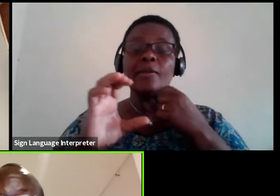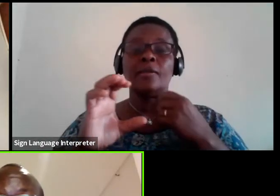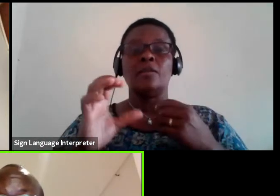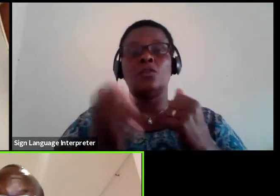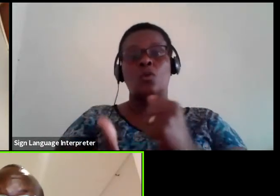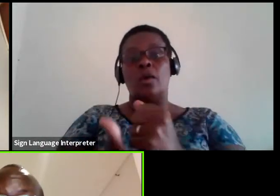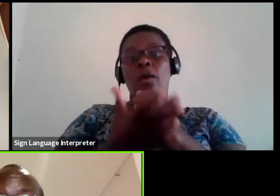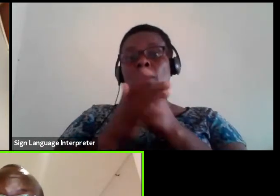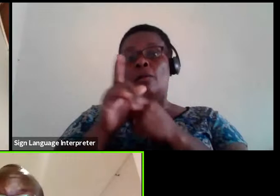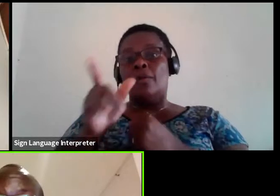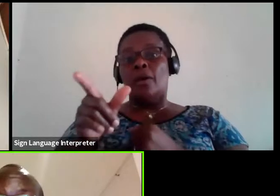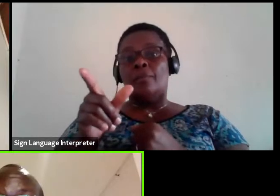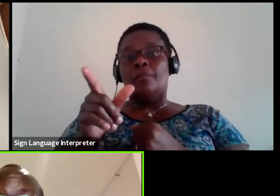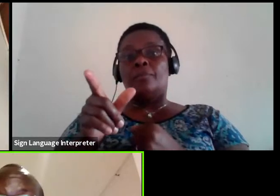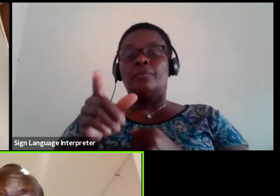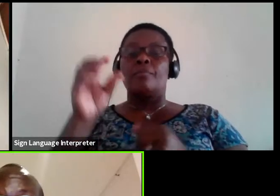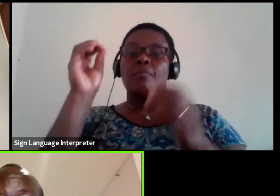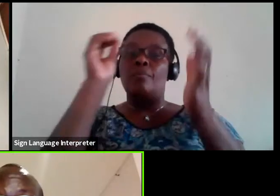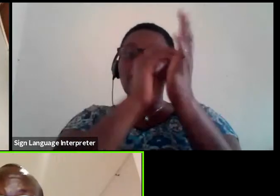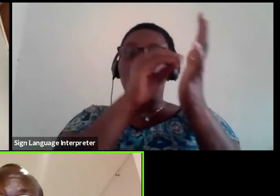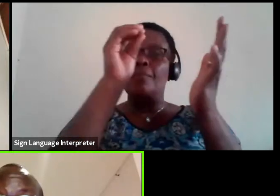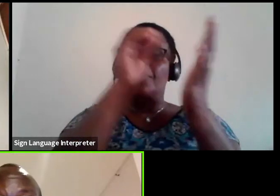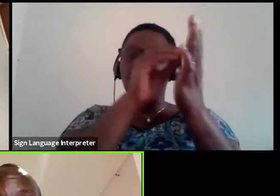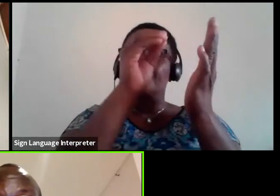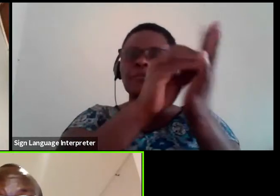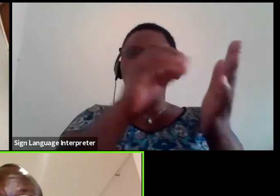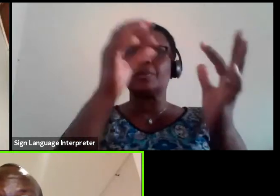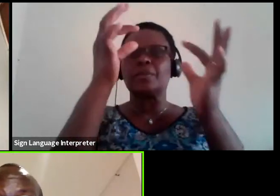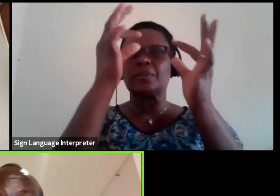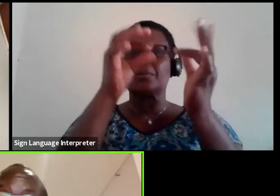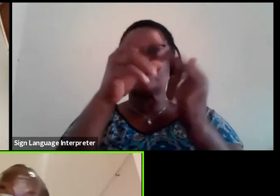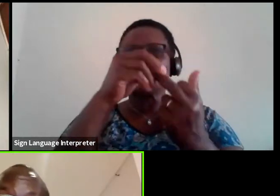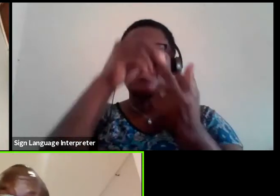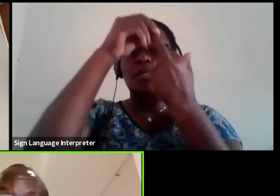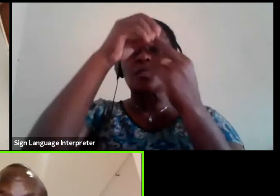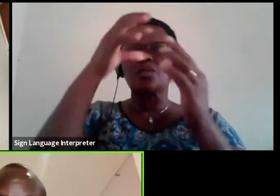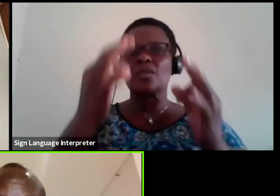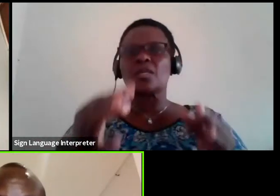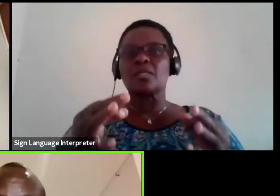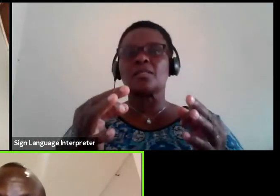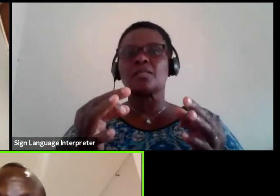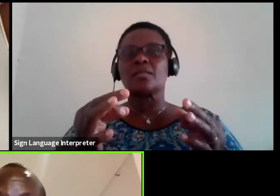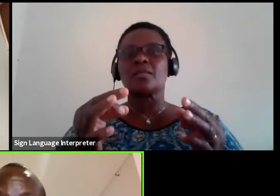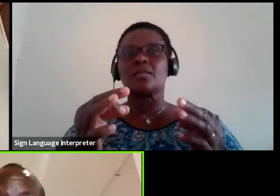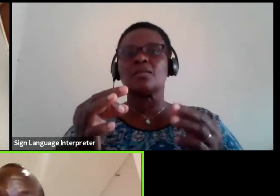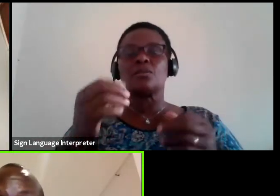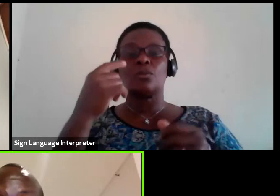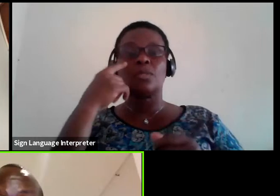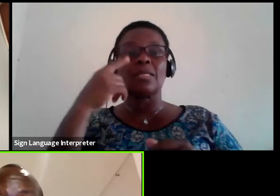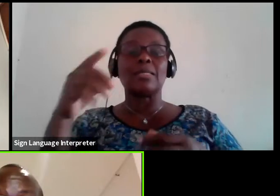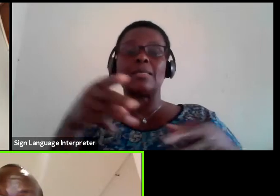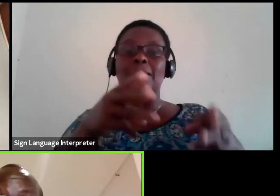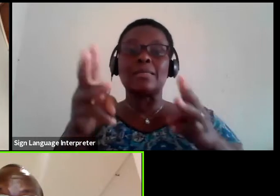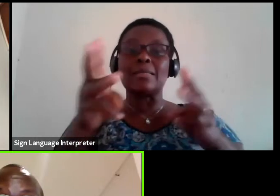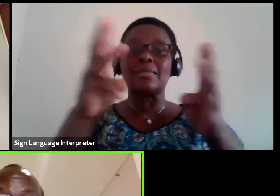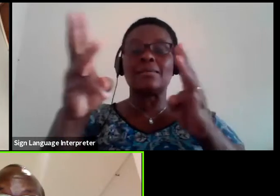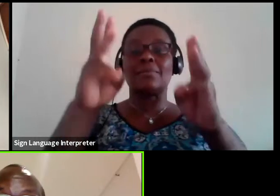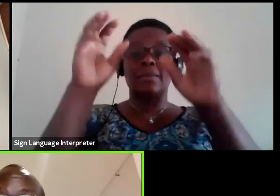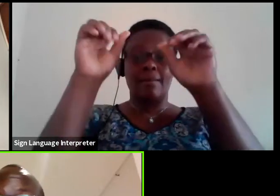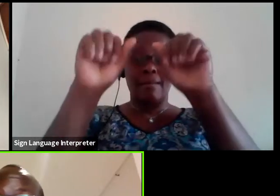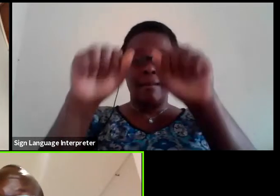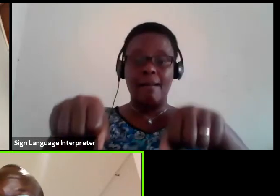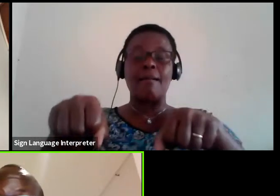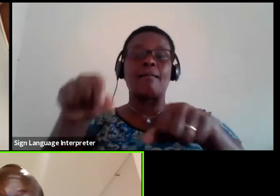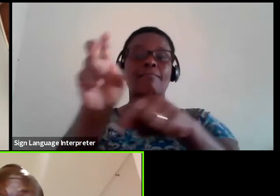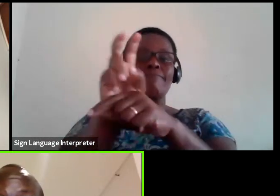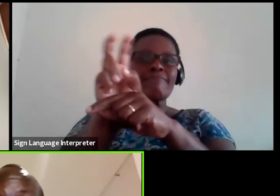or to require them to ensure that their systems are capable of being intercepted. Secondly,